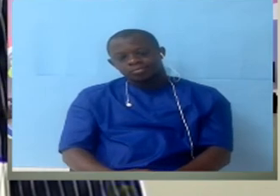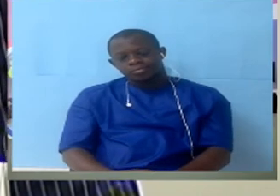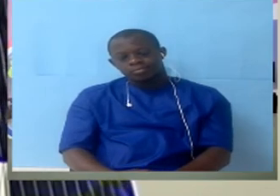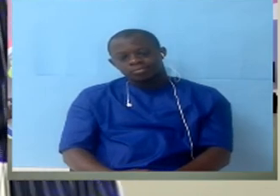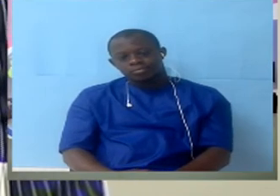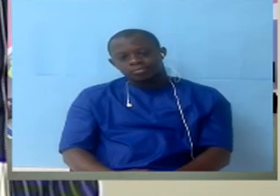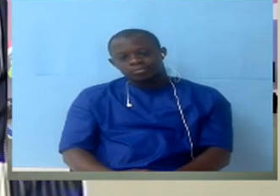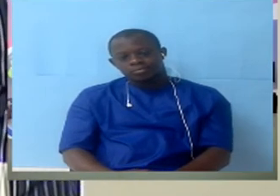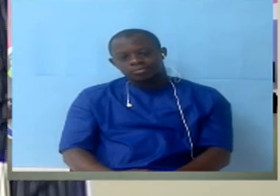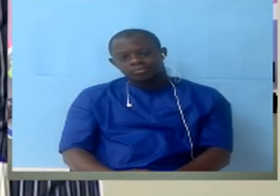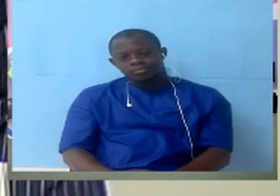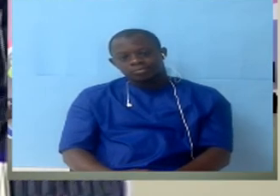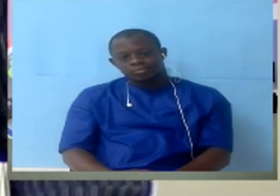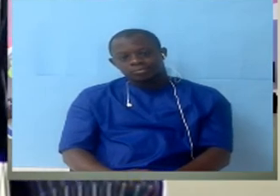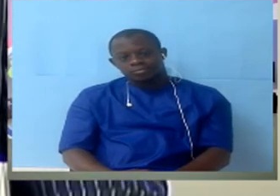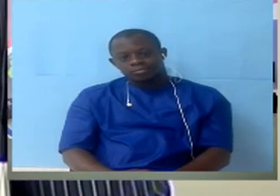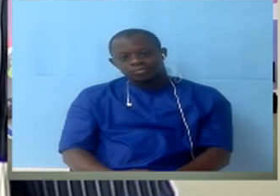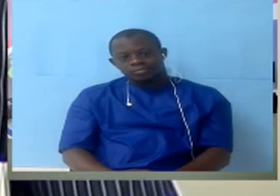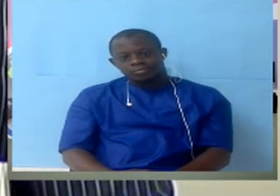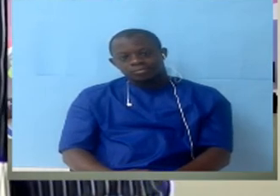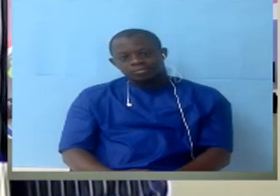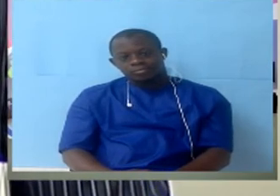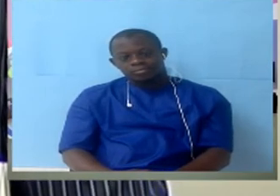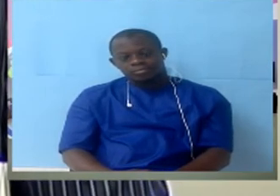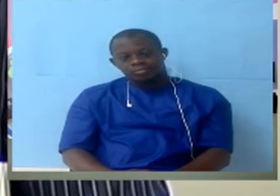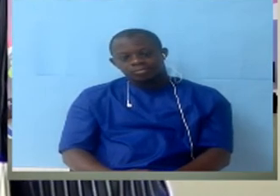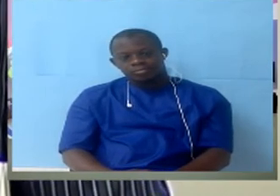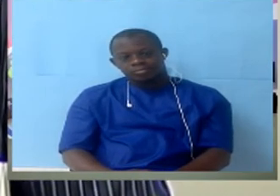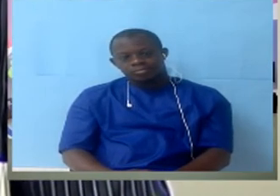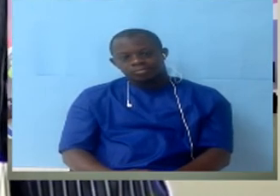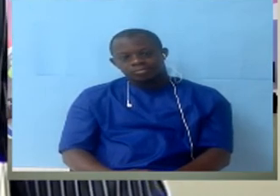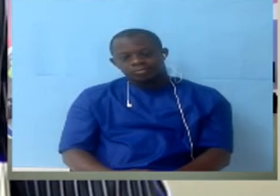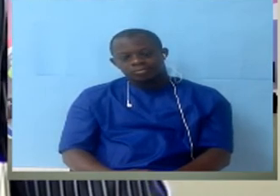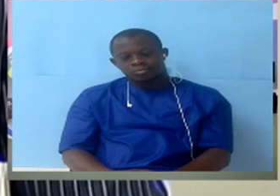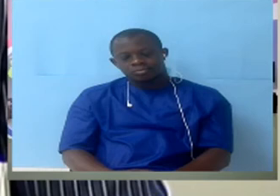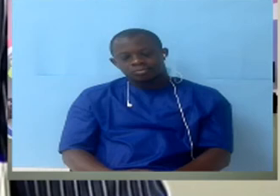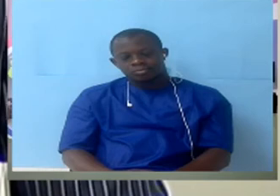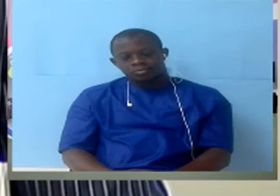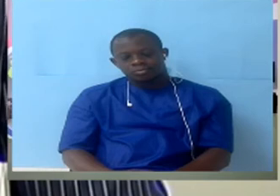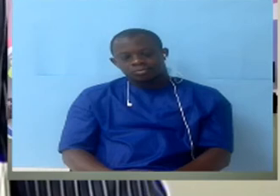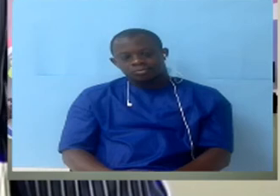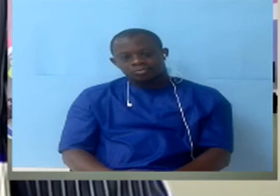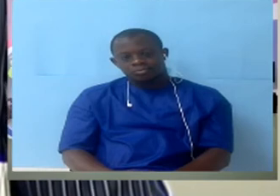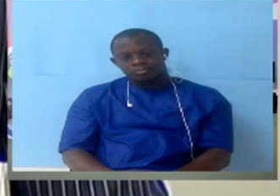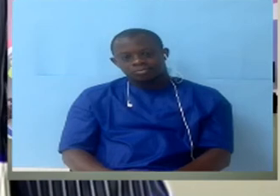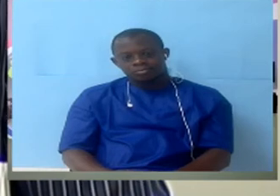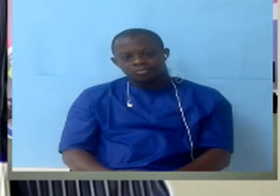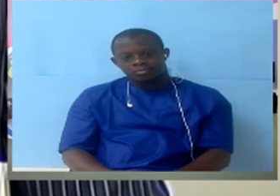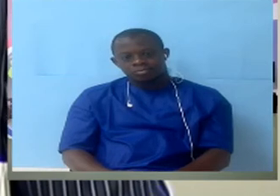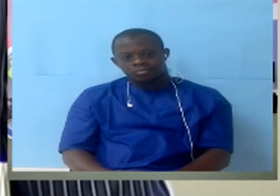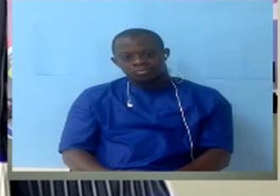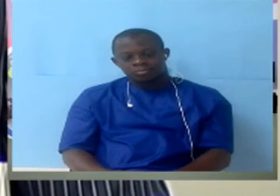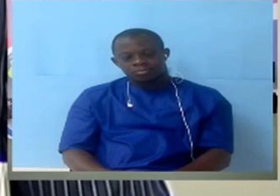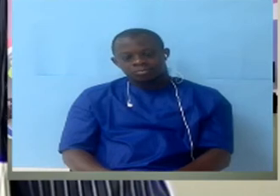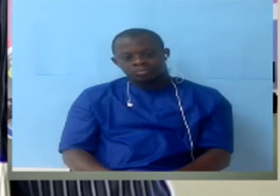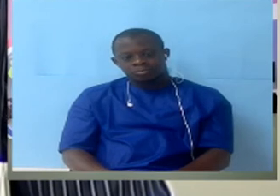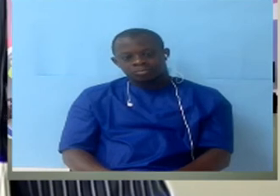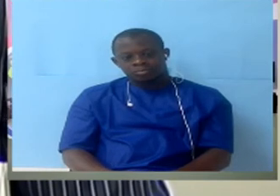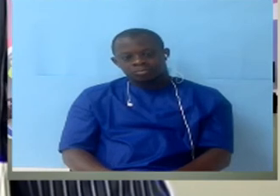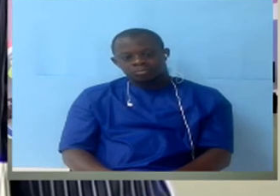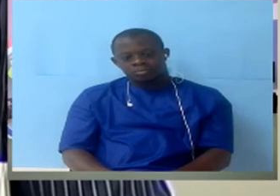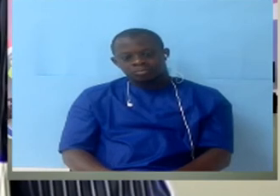Amunda, I mean, for the wolem yindi ko bankola constitution o wolem bankola banko sambaran kitabu bani sartolu bebe